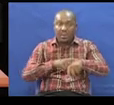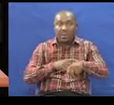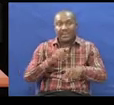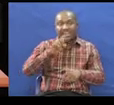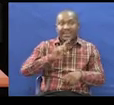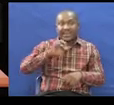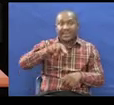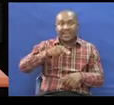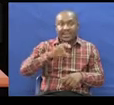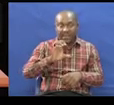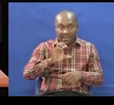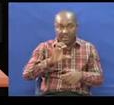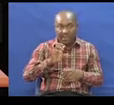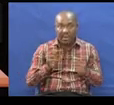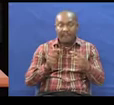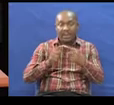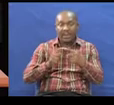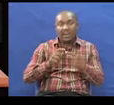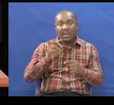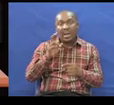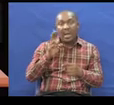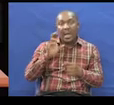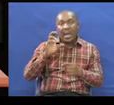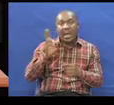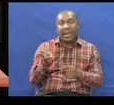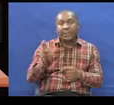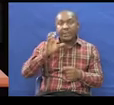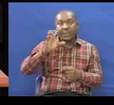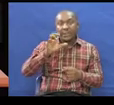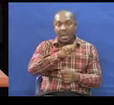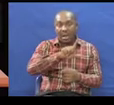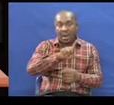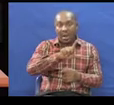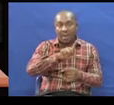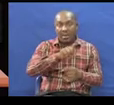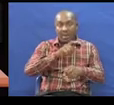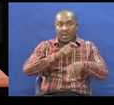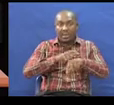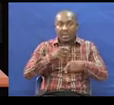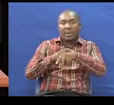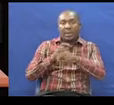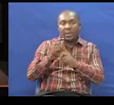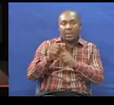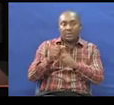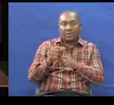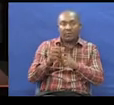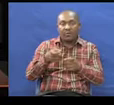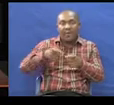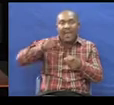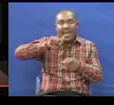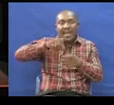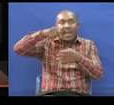meet dilute hydrochloric acid? What is happening in terms of chemical reaction? What is happening in terms